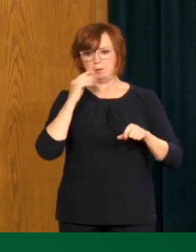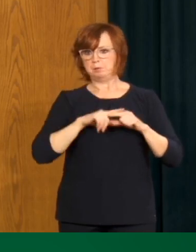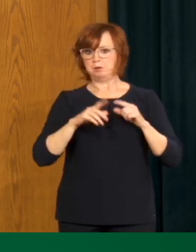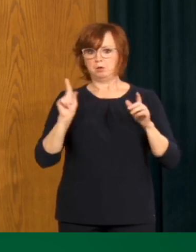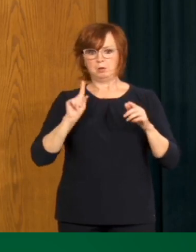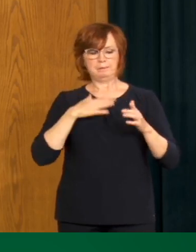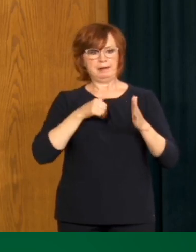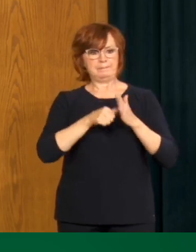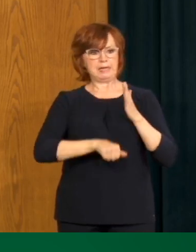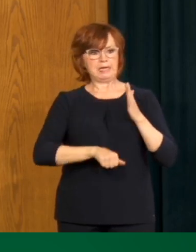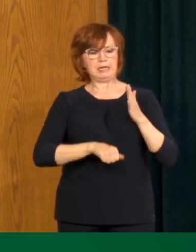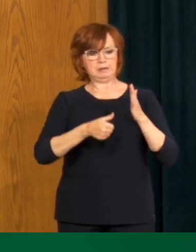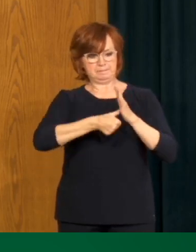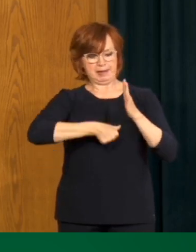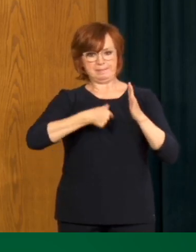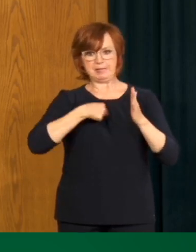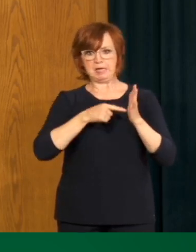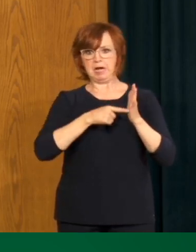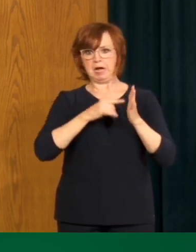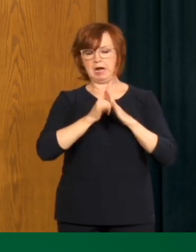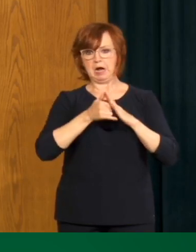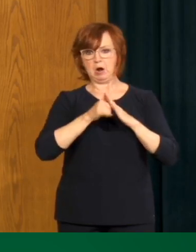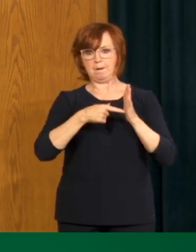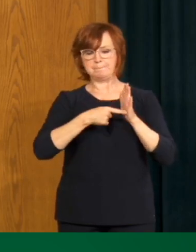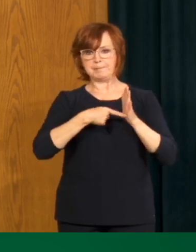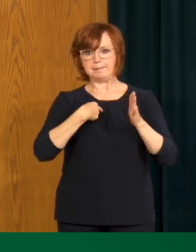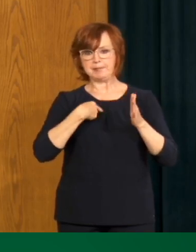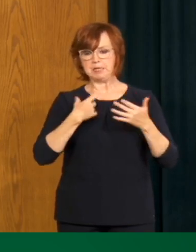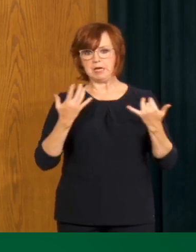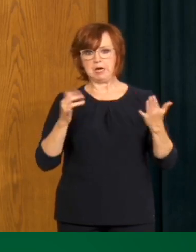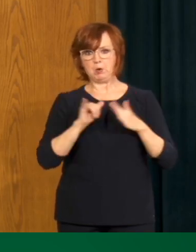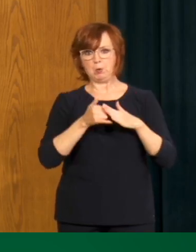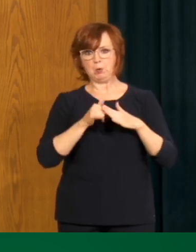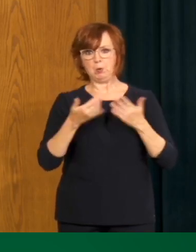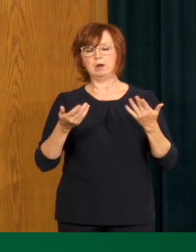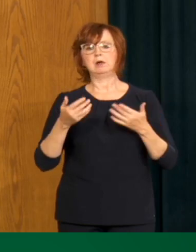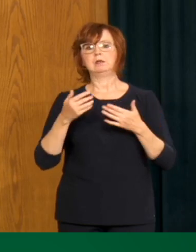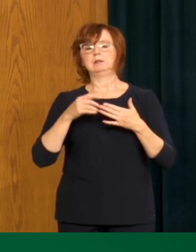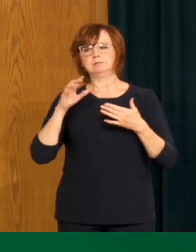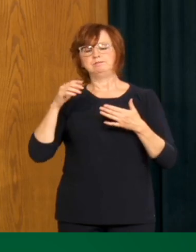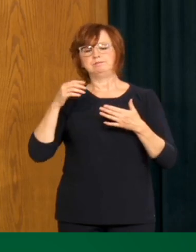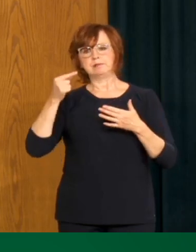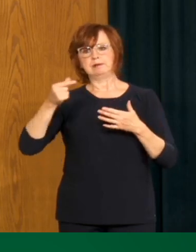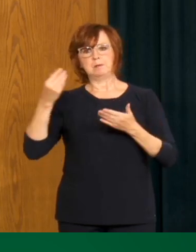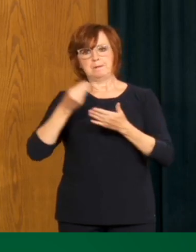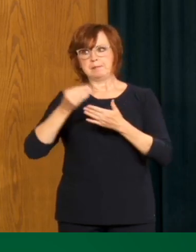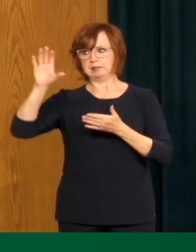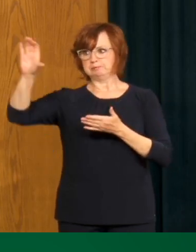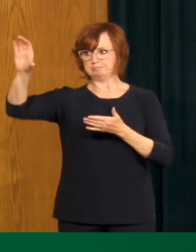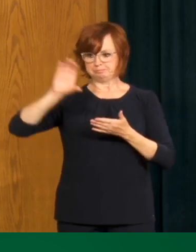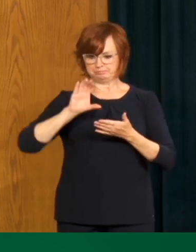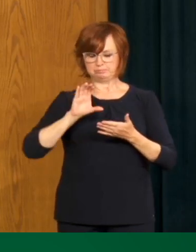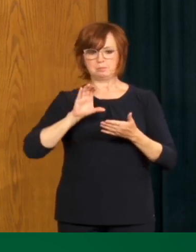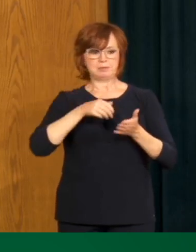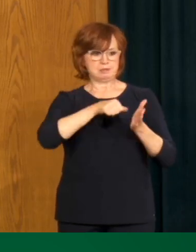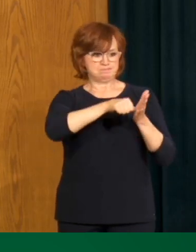a trading pawn, if you will, so that the Liberal government doesn't have to go into the House and introduce a budget, being supported